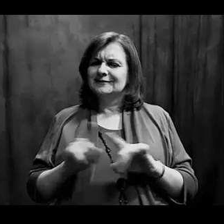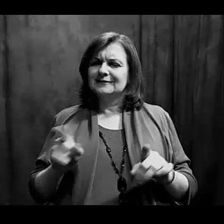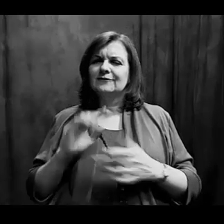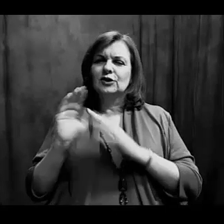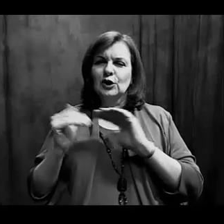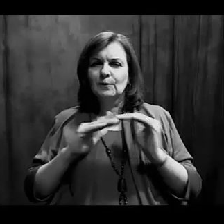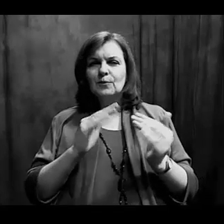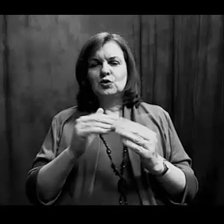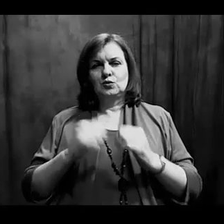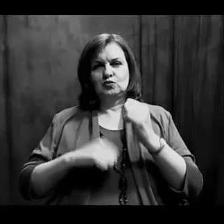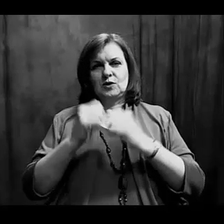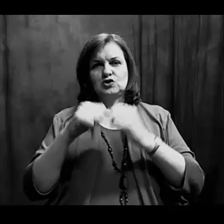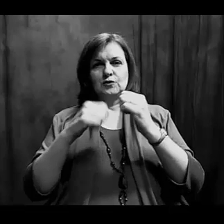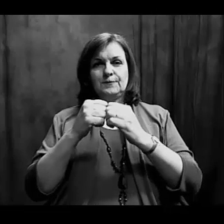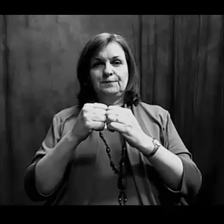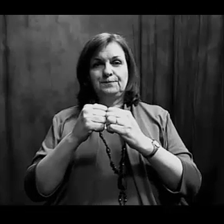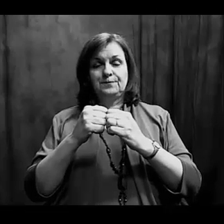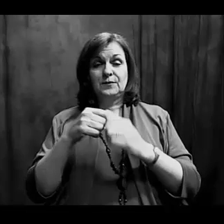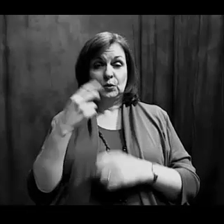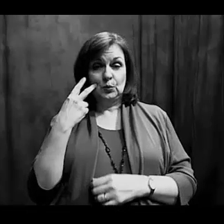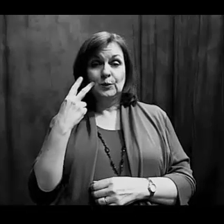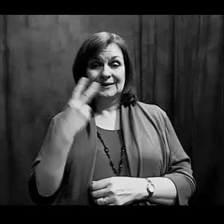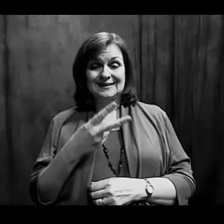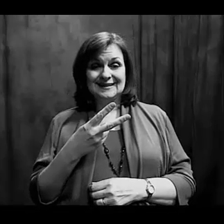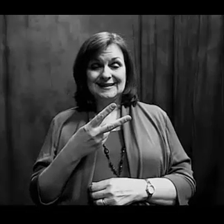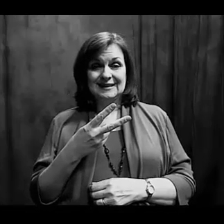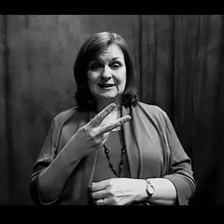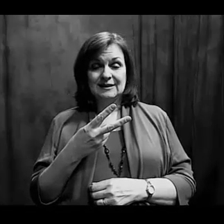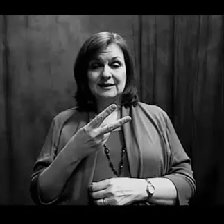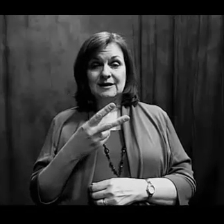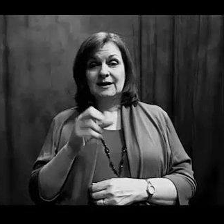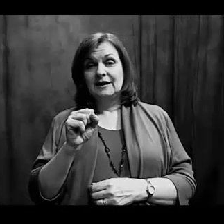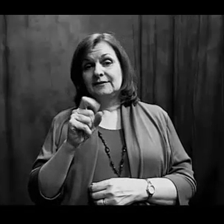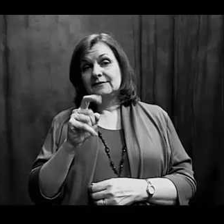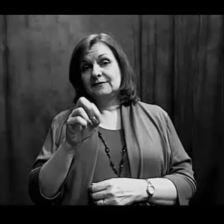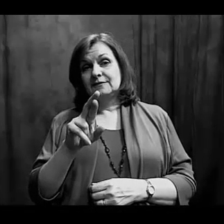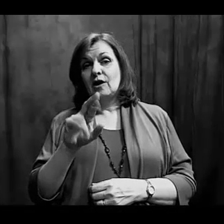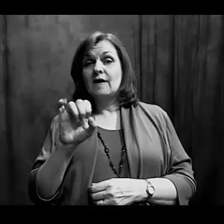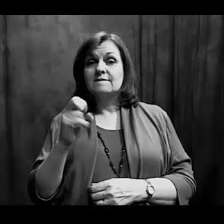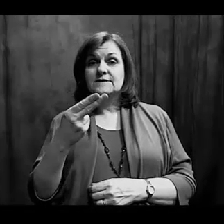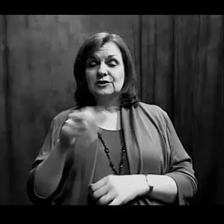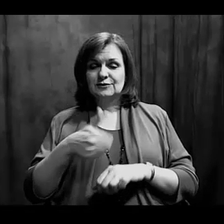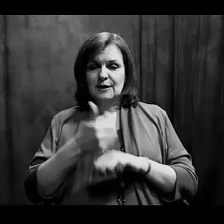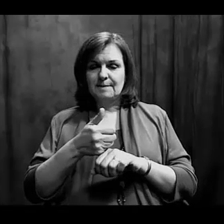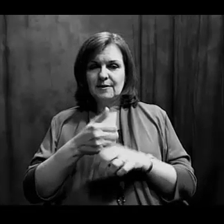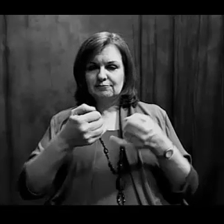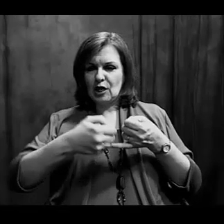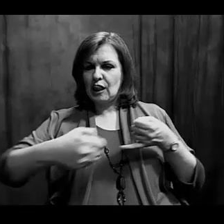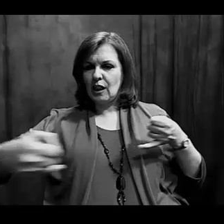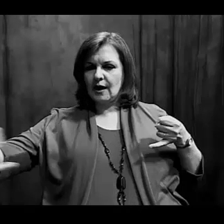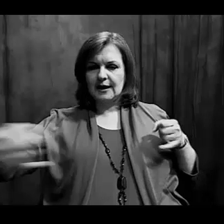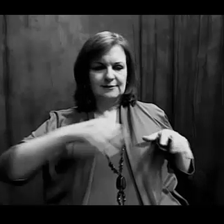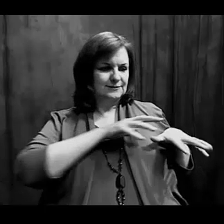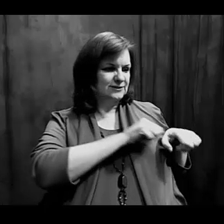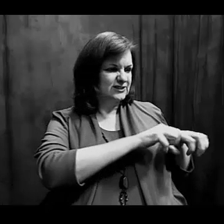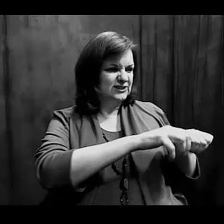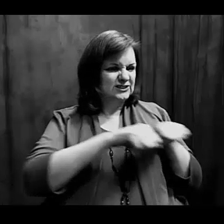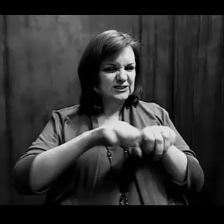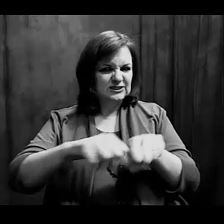Okay? So it's a very different community structure. And you can see they literally set up this